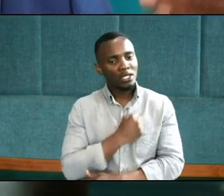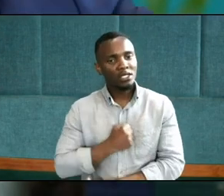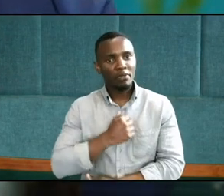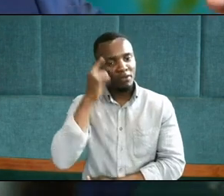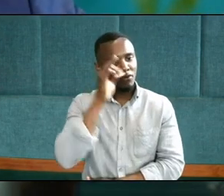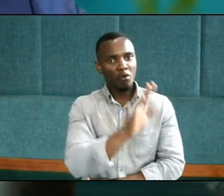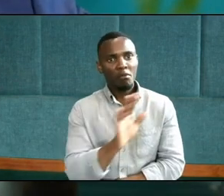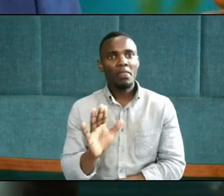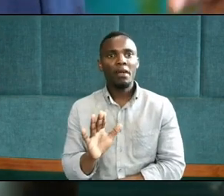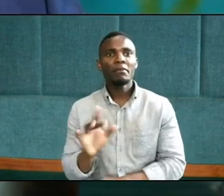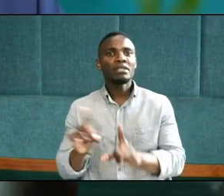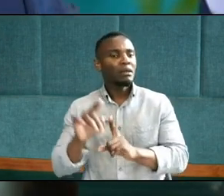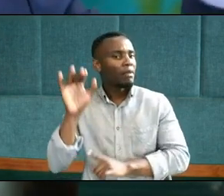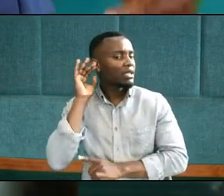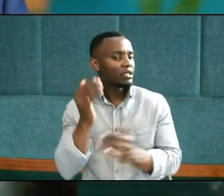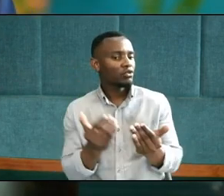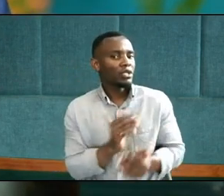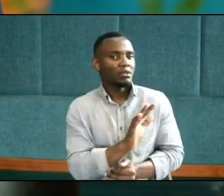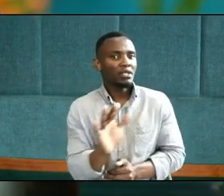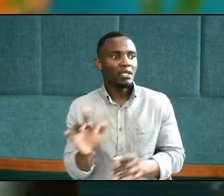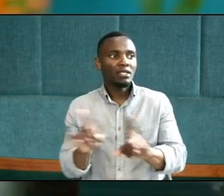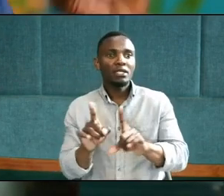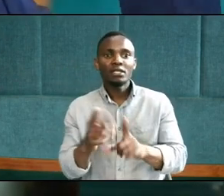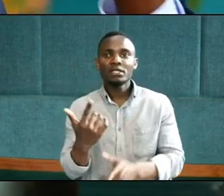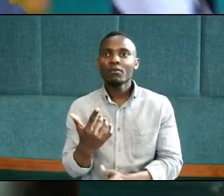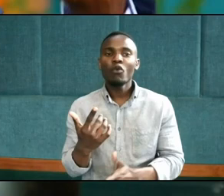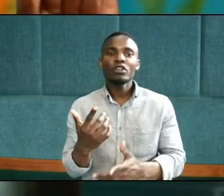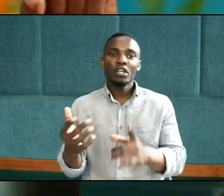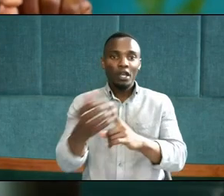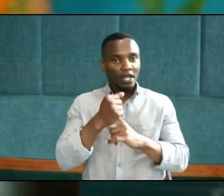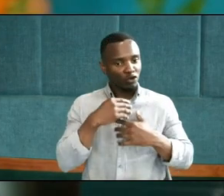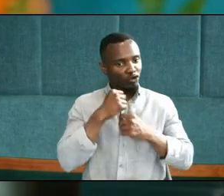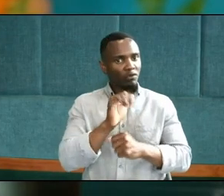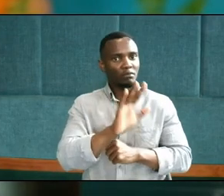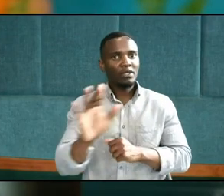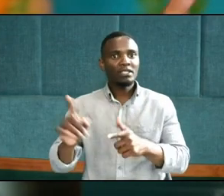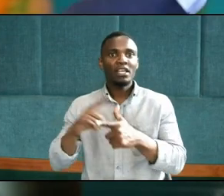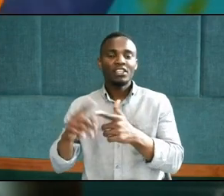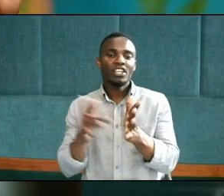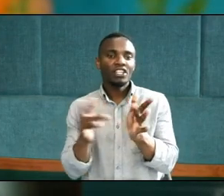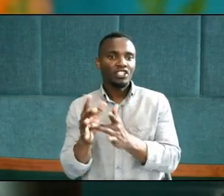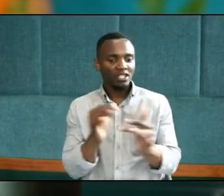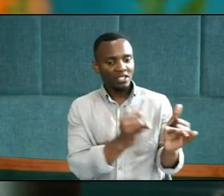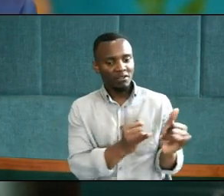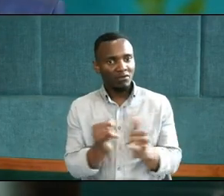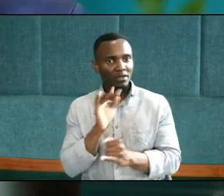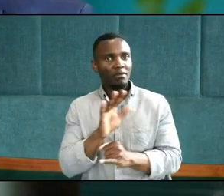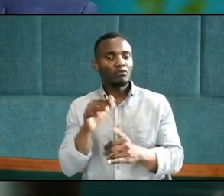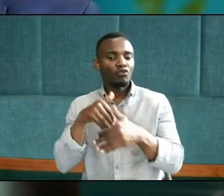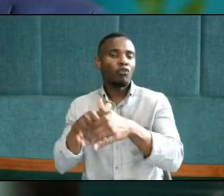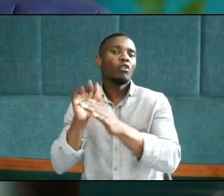them, ministered to their needs, and won their confidence. And then he invited them, follow